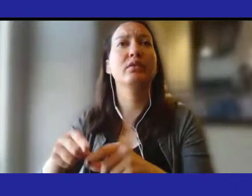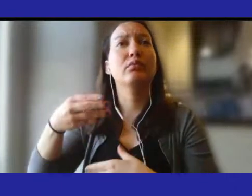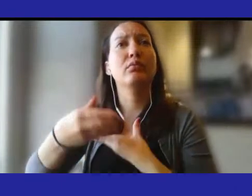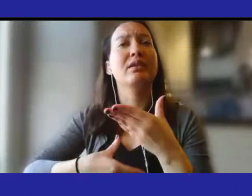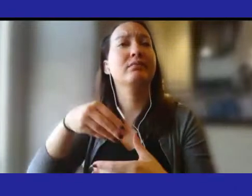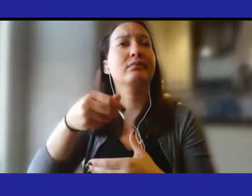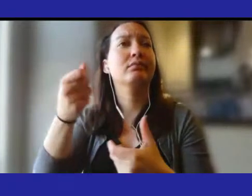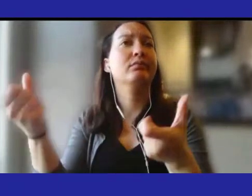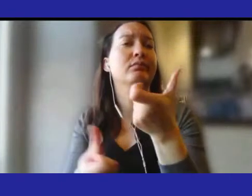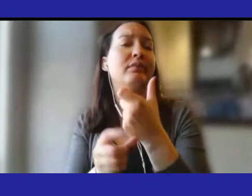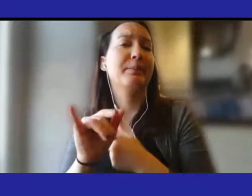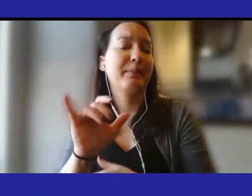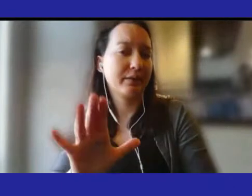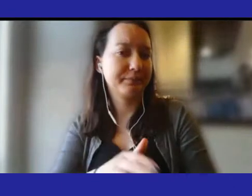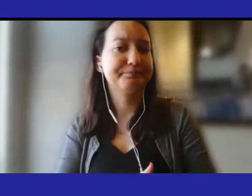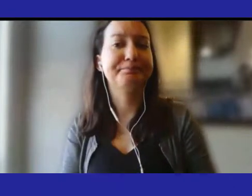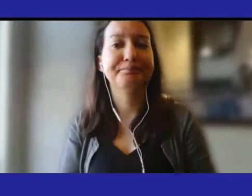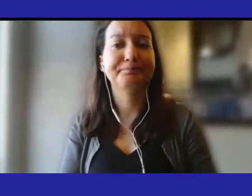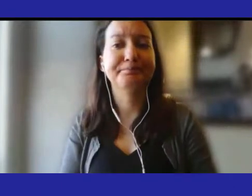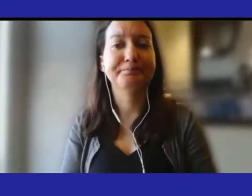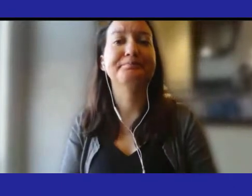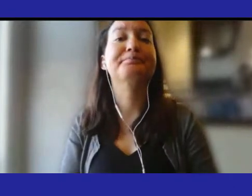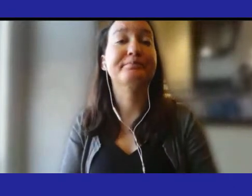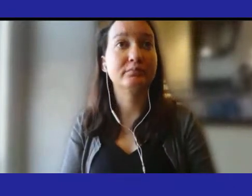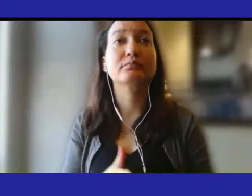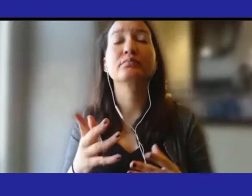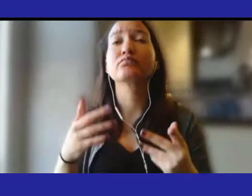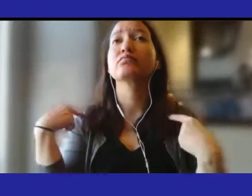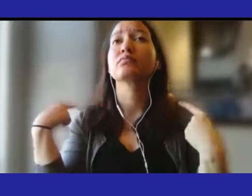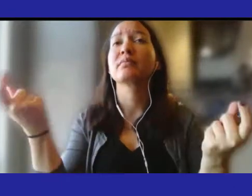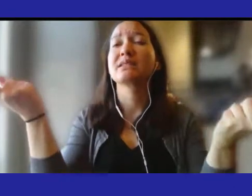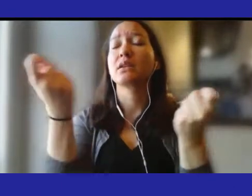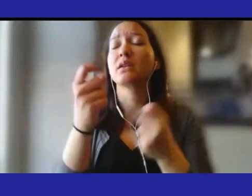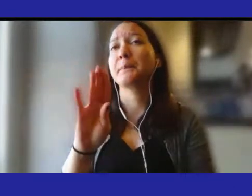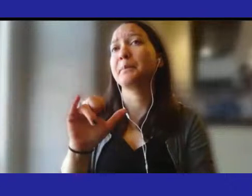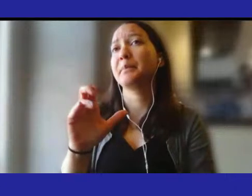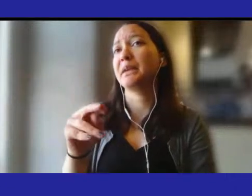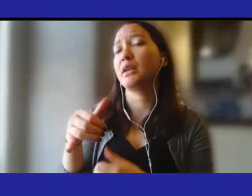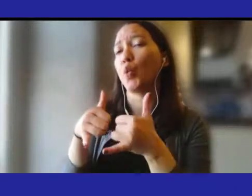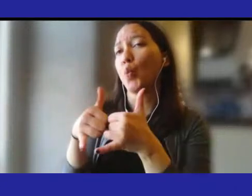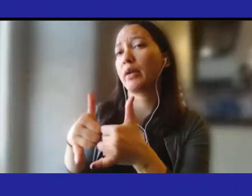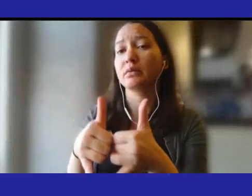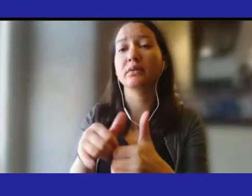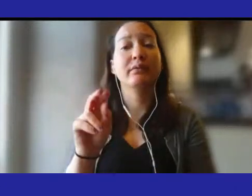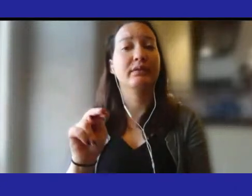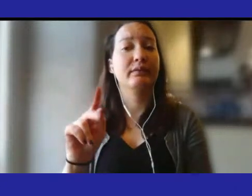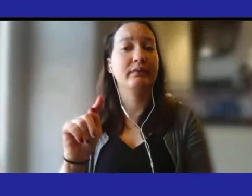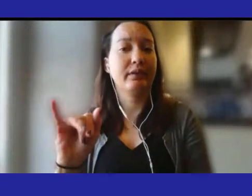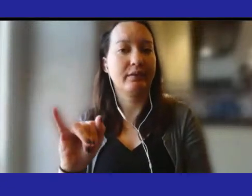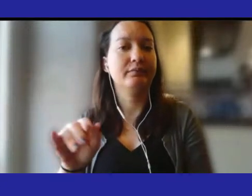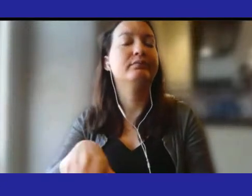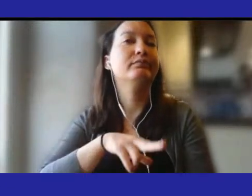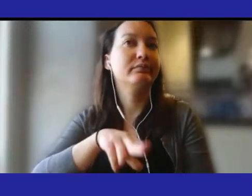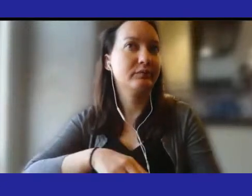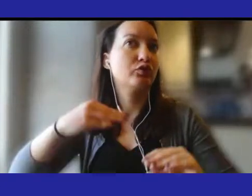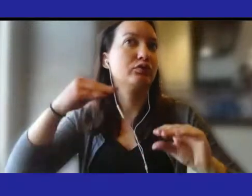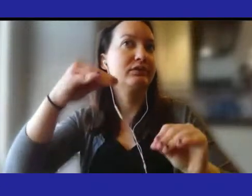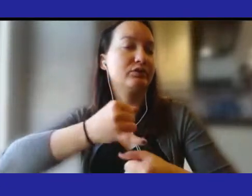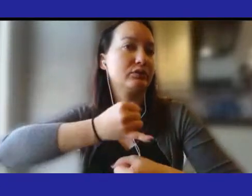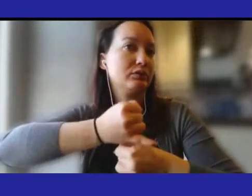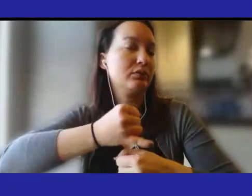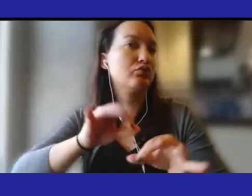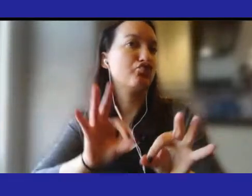Next slide, please. We also have been celebrating Beacon Awards, and so at the NTI, the National Teaching Institute in Critical